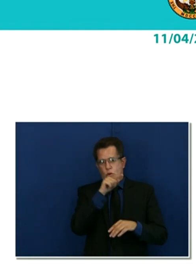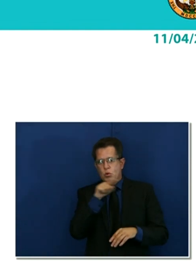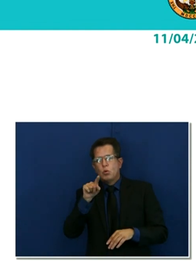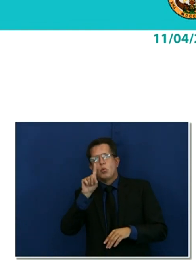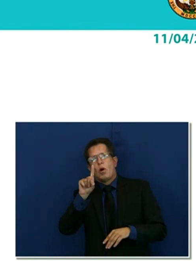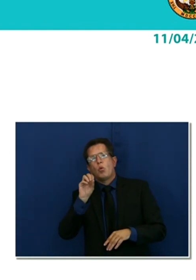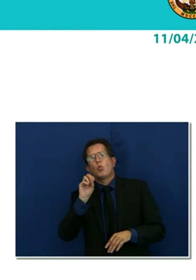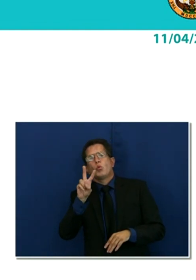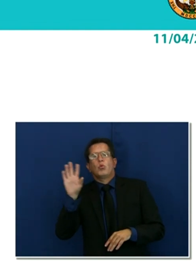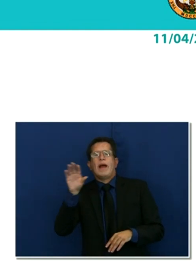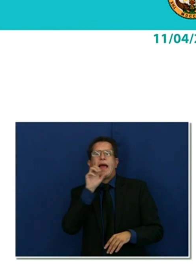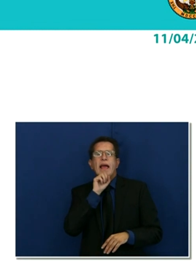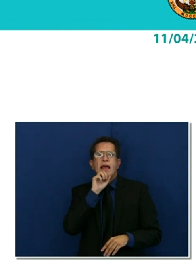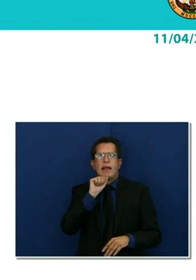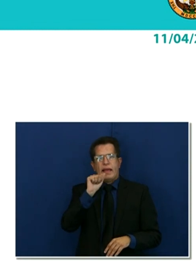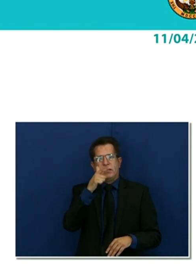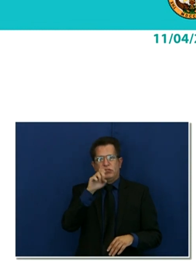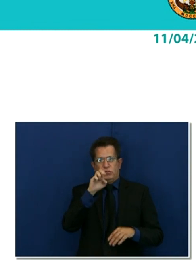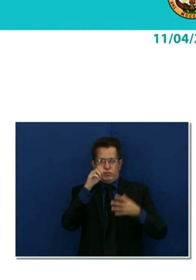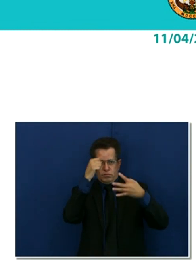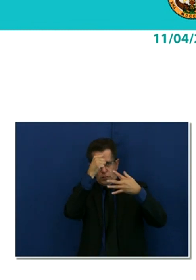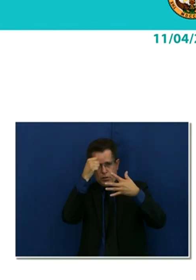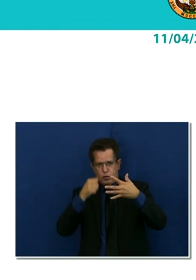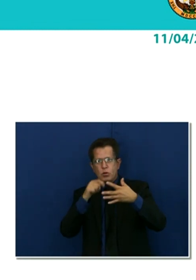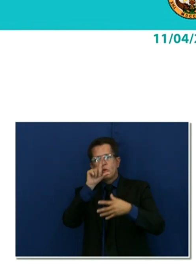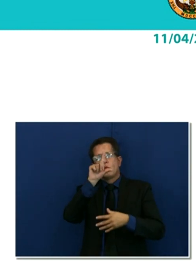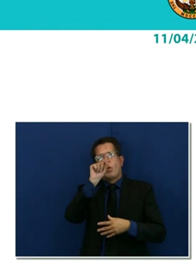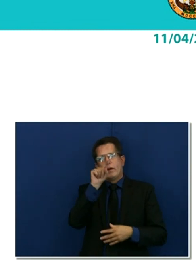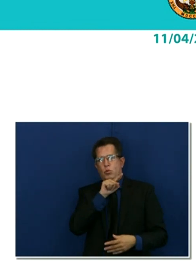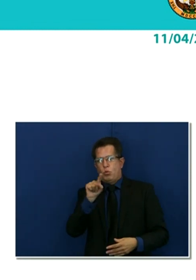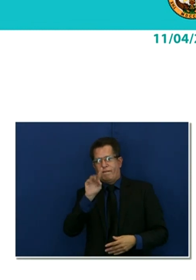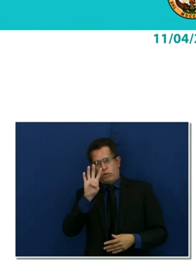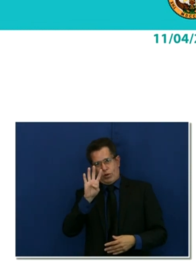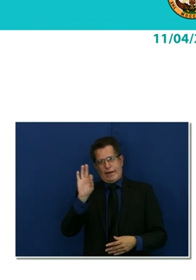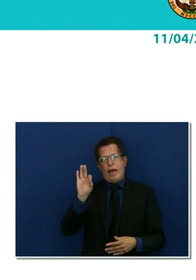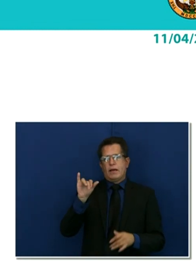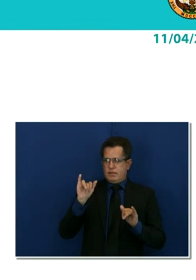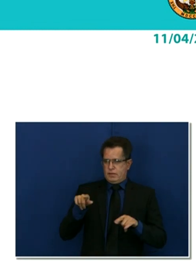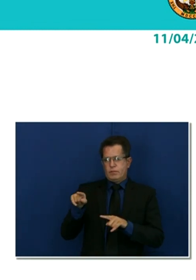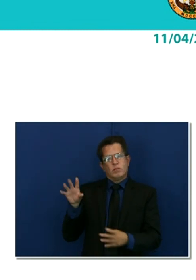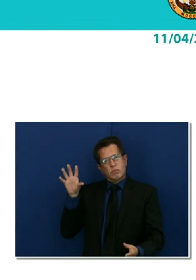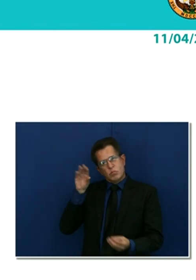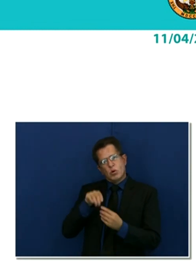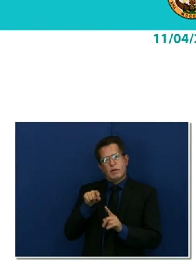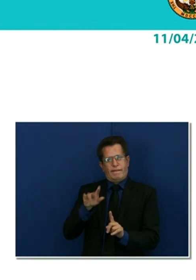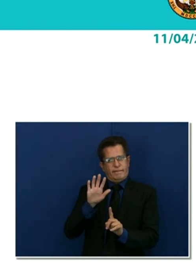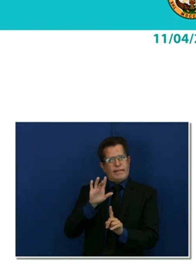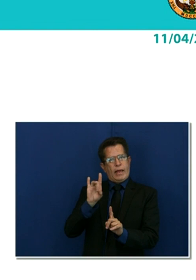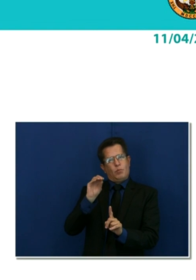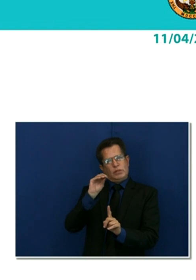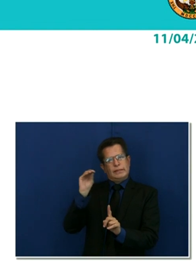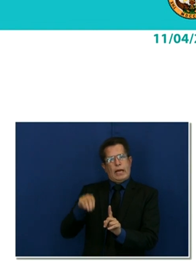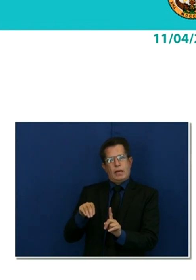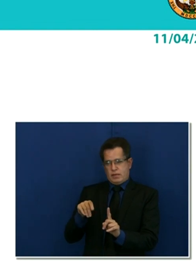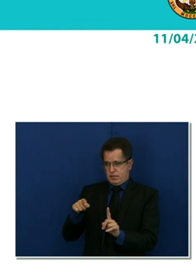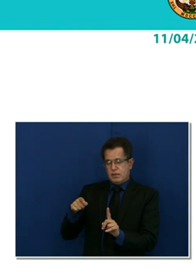years of age. And the age group, 20 to 49 years of age, remains at 58%, which makes up the